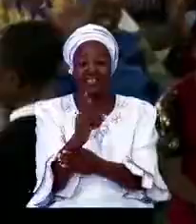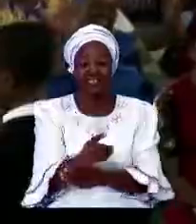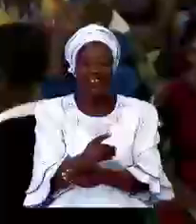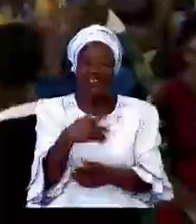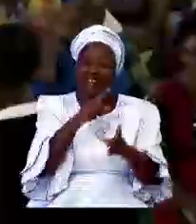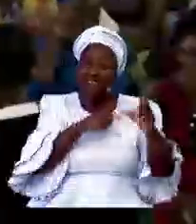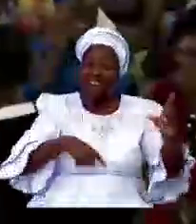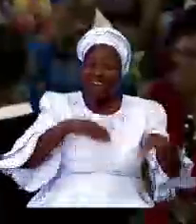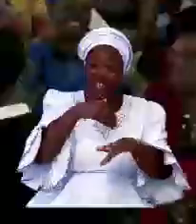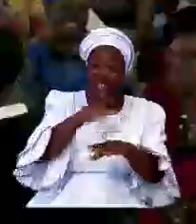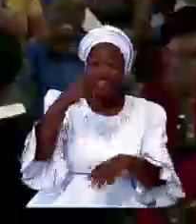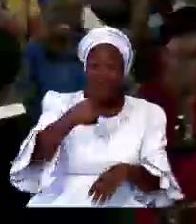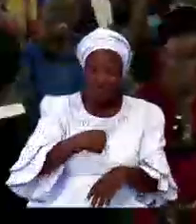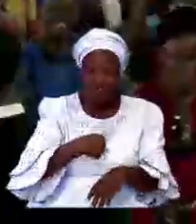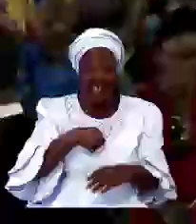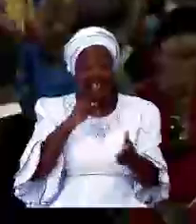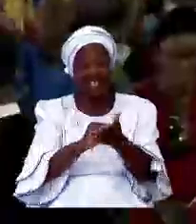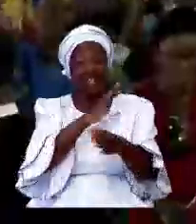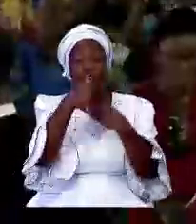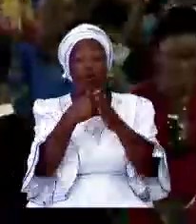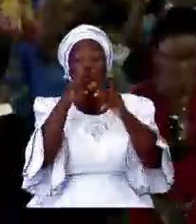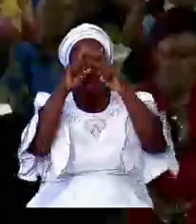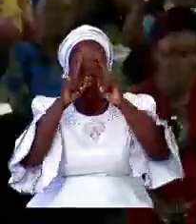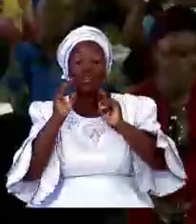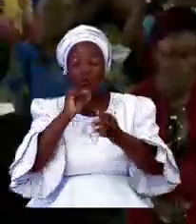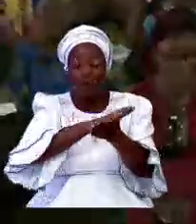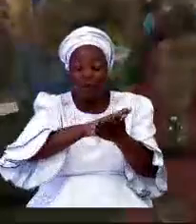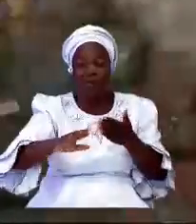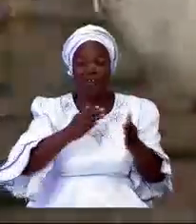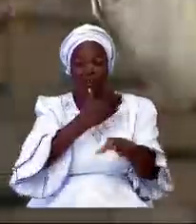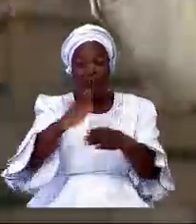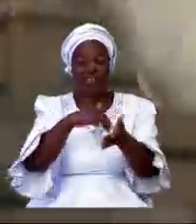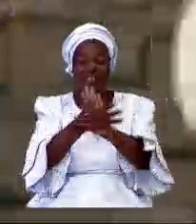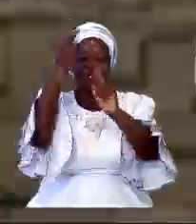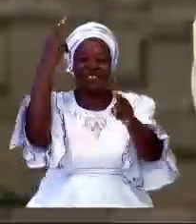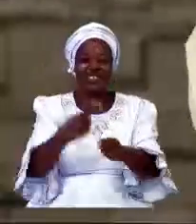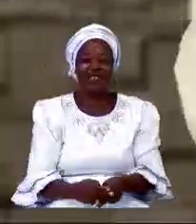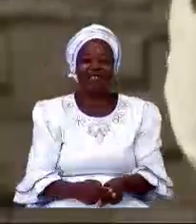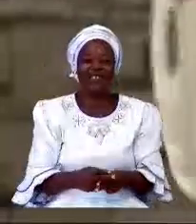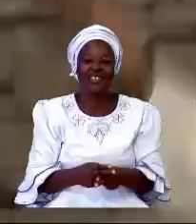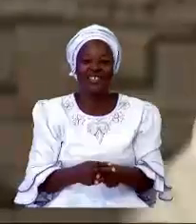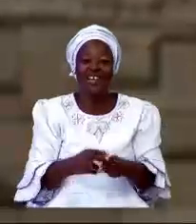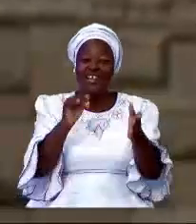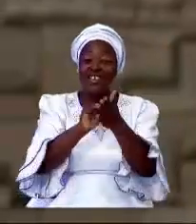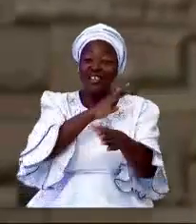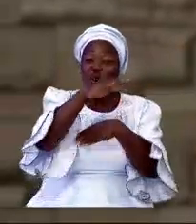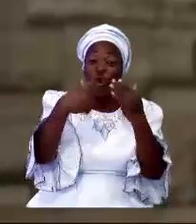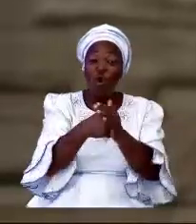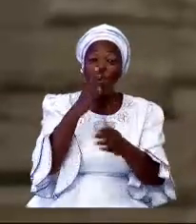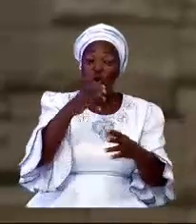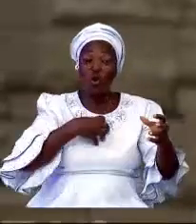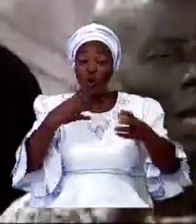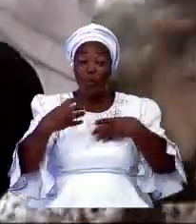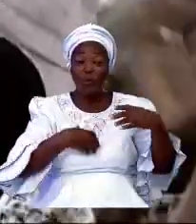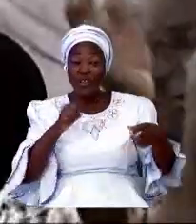And I didn't come empty-handed. The Lord sent me that all your tears will be wiped away.